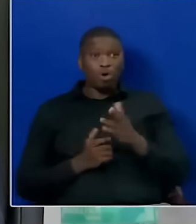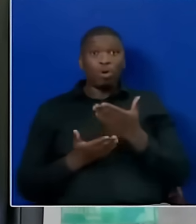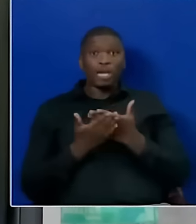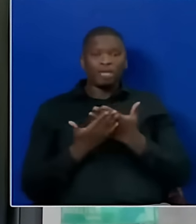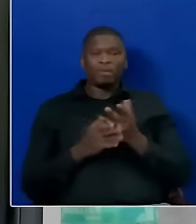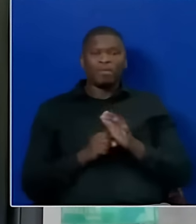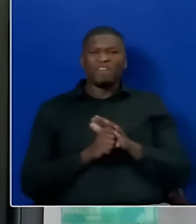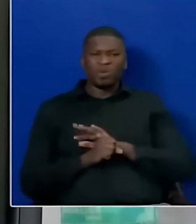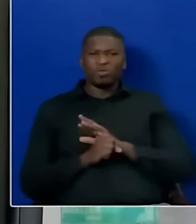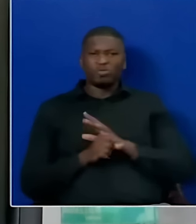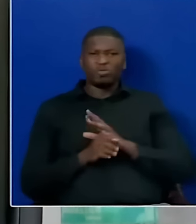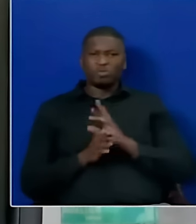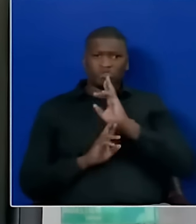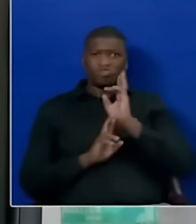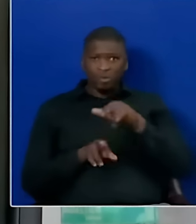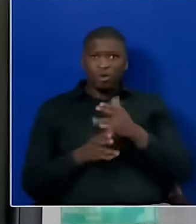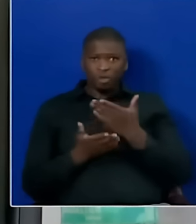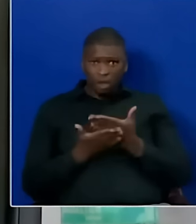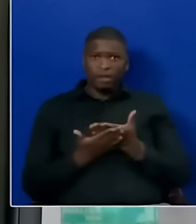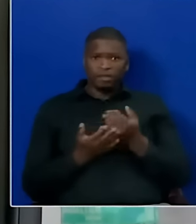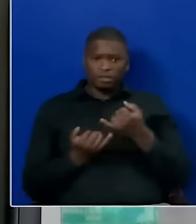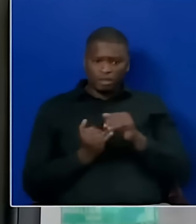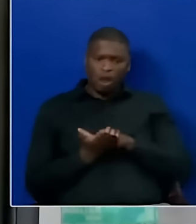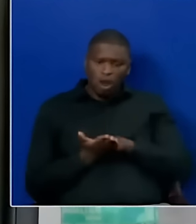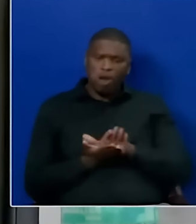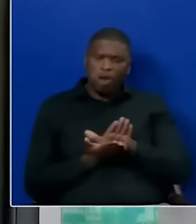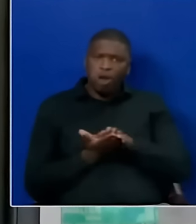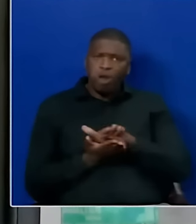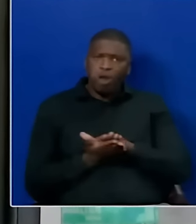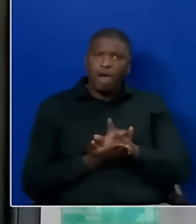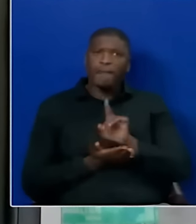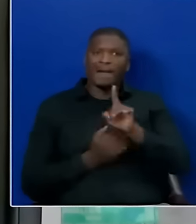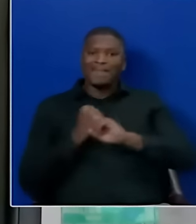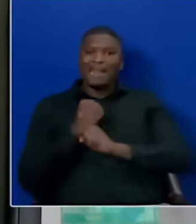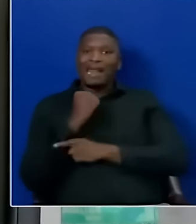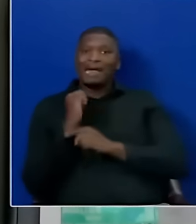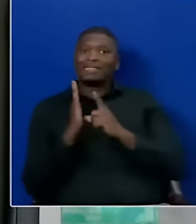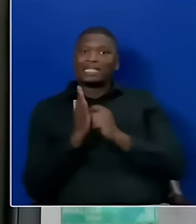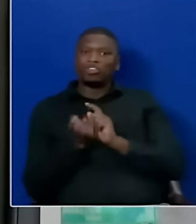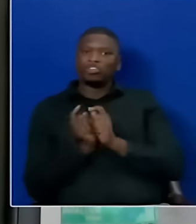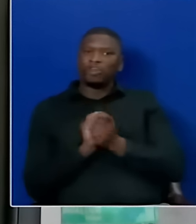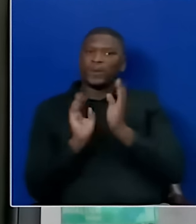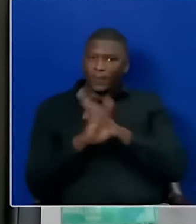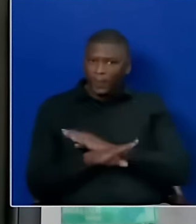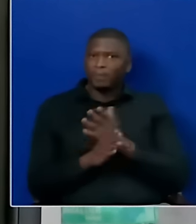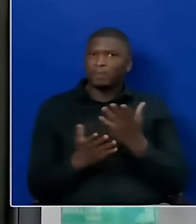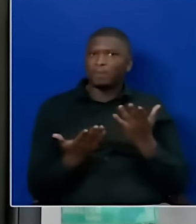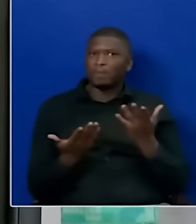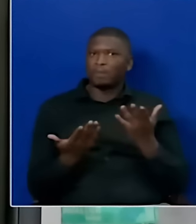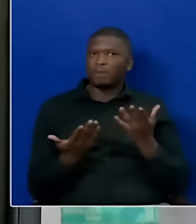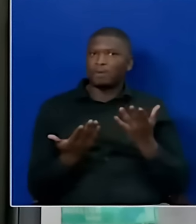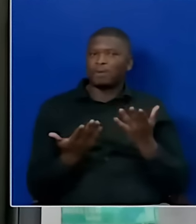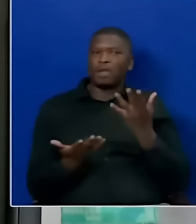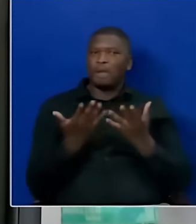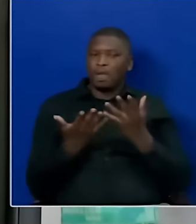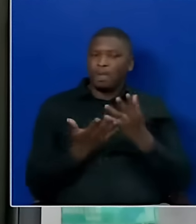without changing the last date on the last page and look for the member